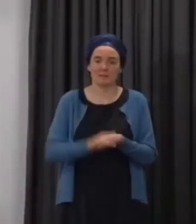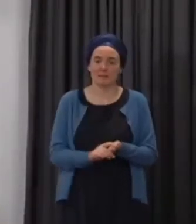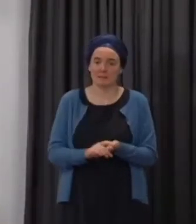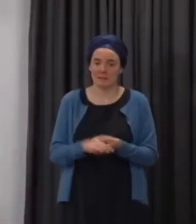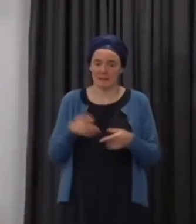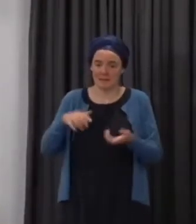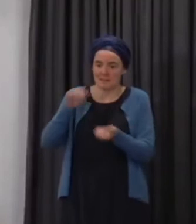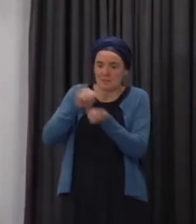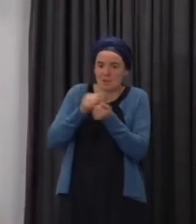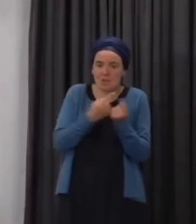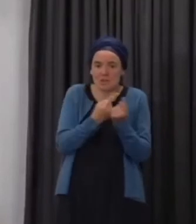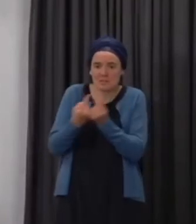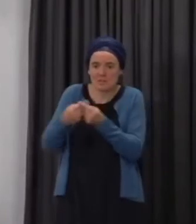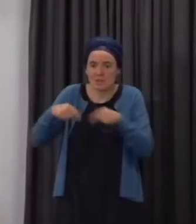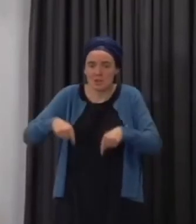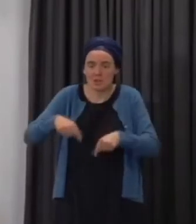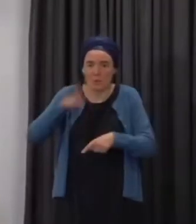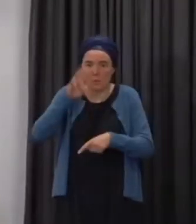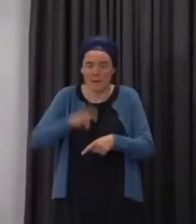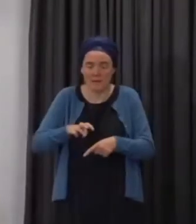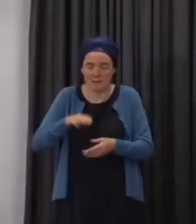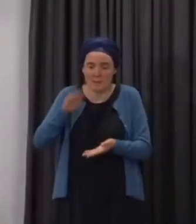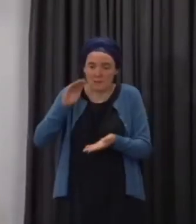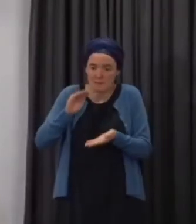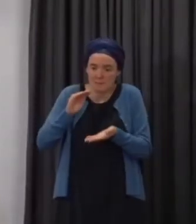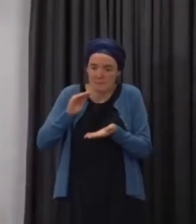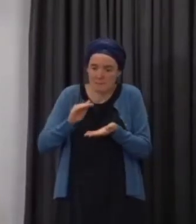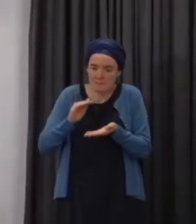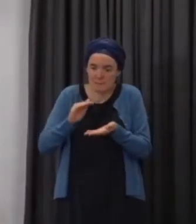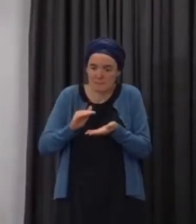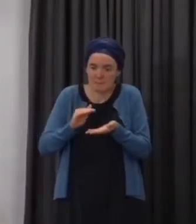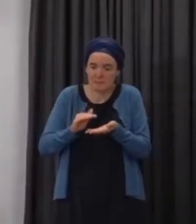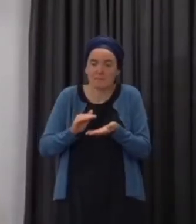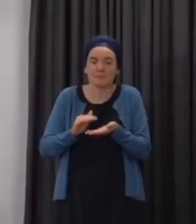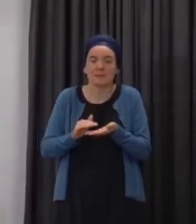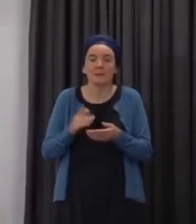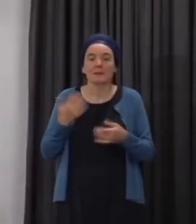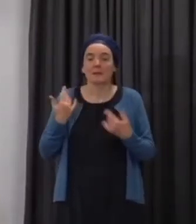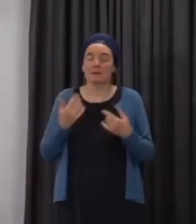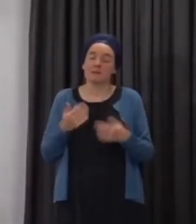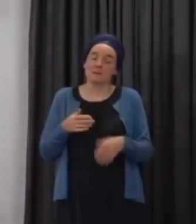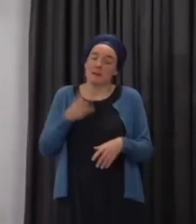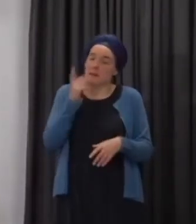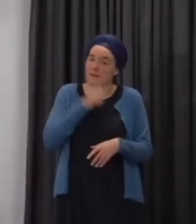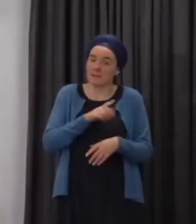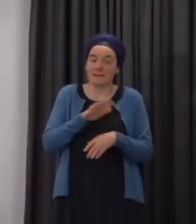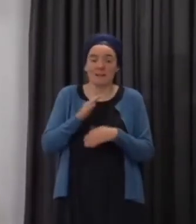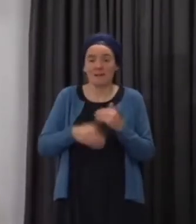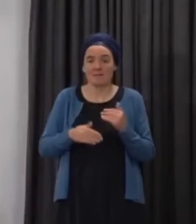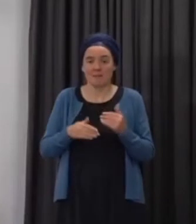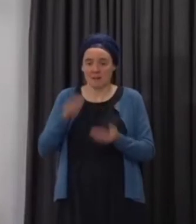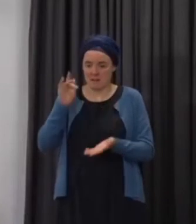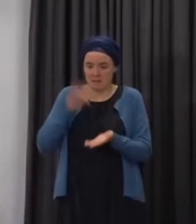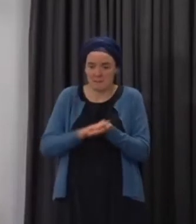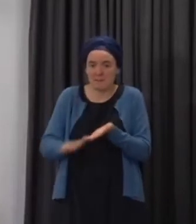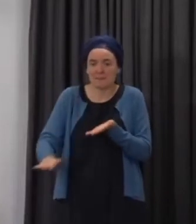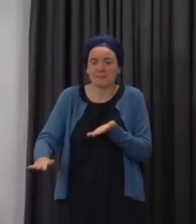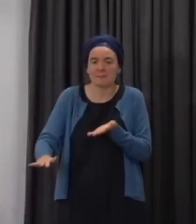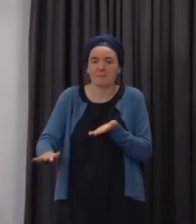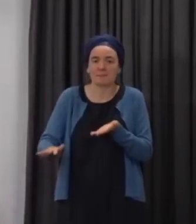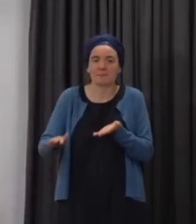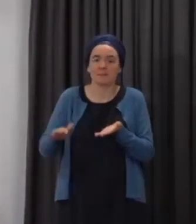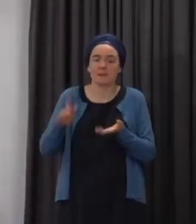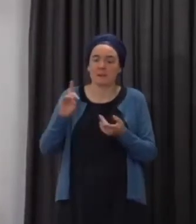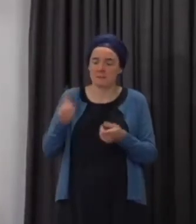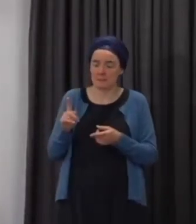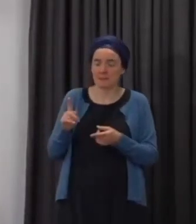in Wales. Now, we never ran out, but we are definitely spending more, not just because we're buying more PPE, but because the cost has